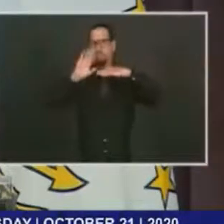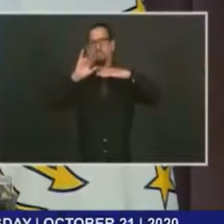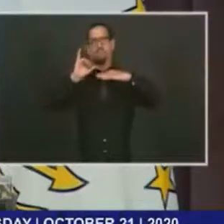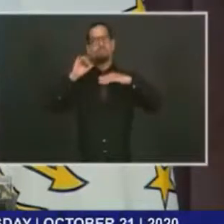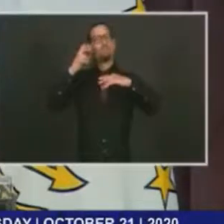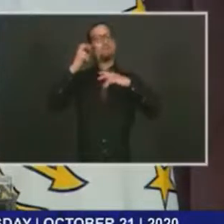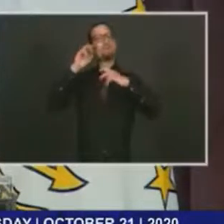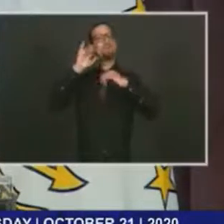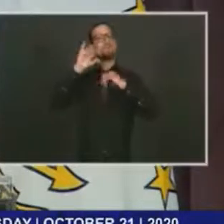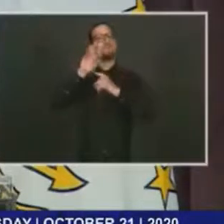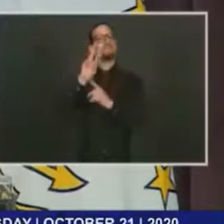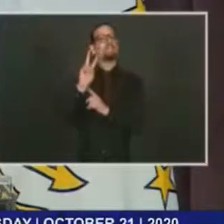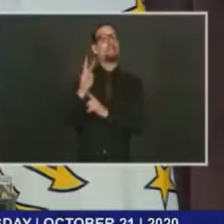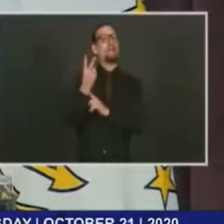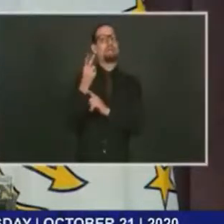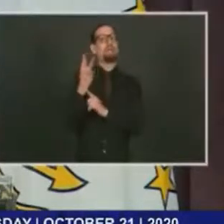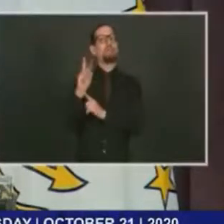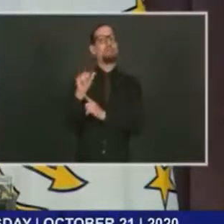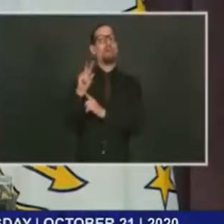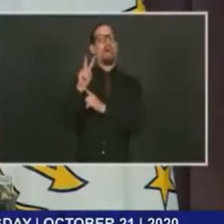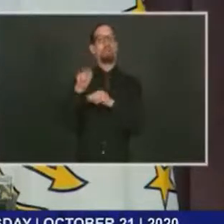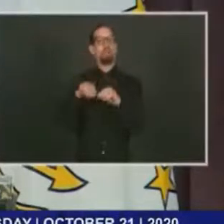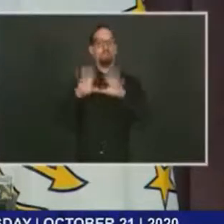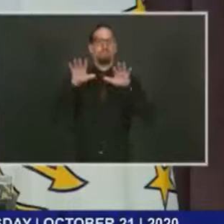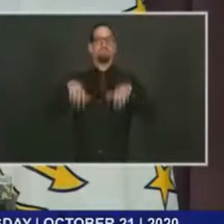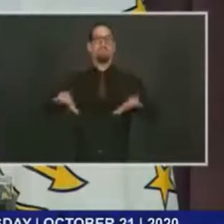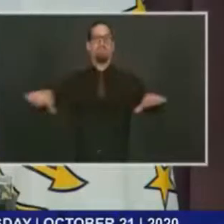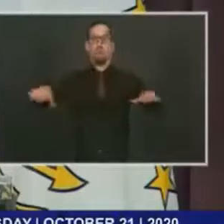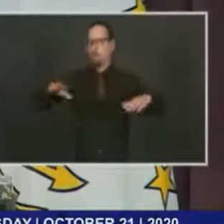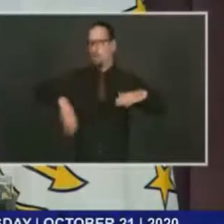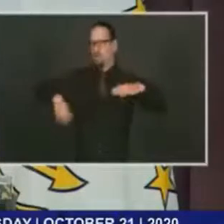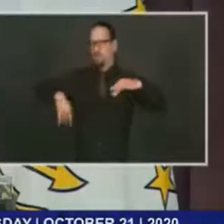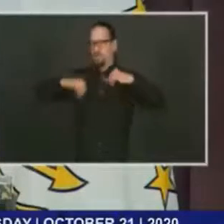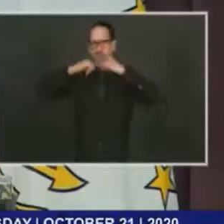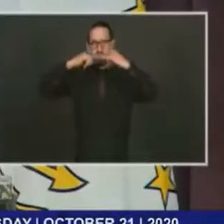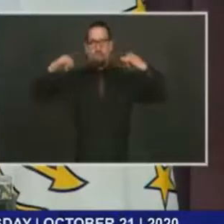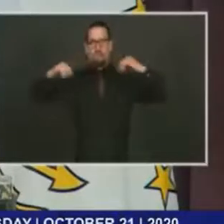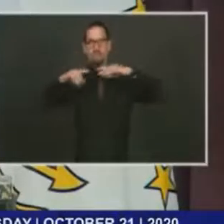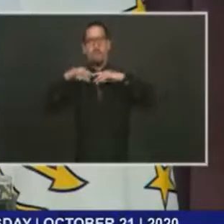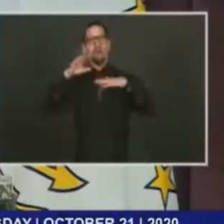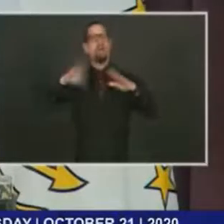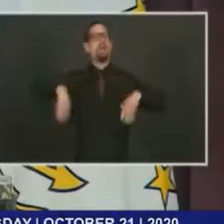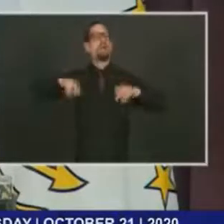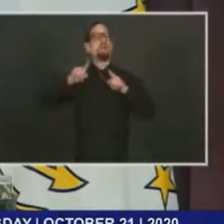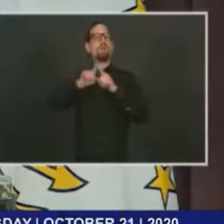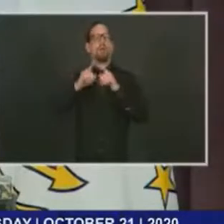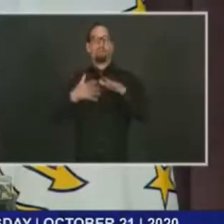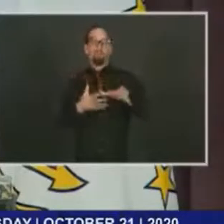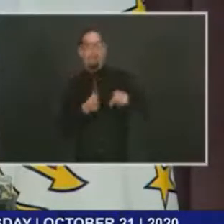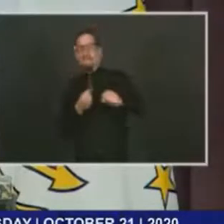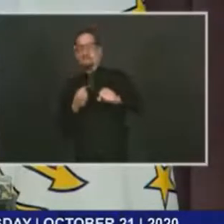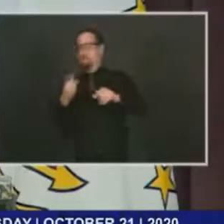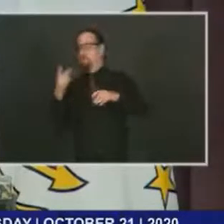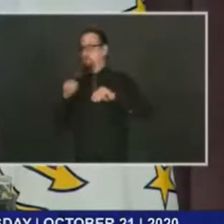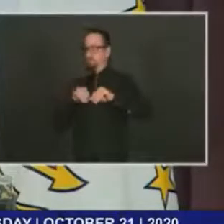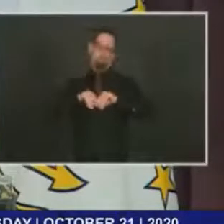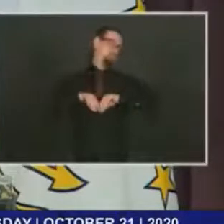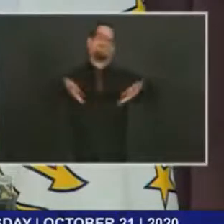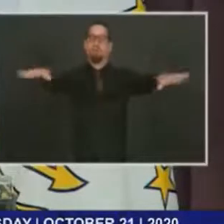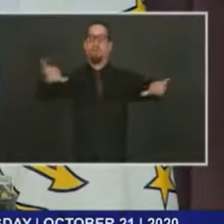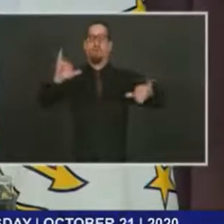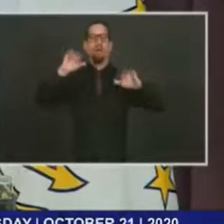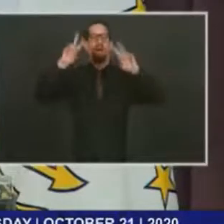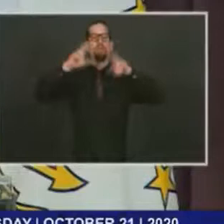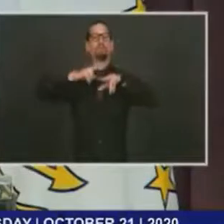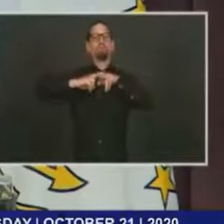wave, or where we have a runaway train. And so that's why I'm asking everybody now, let's buckle